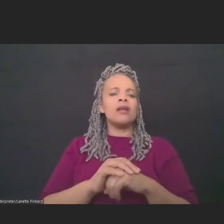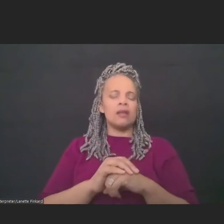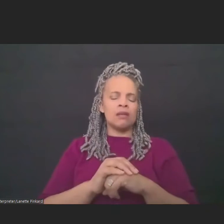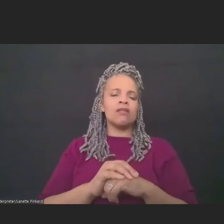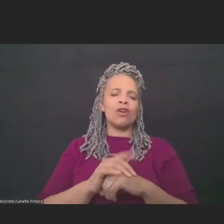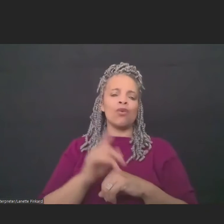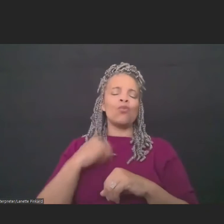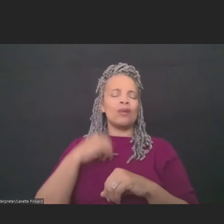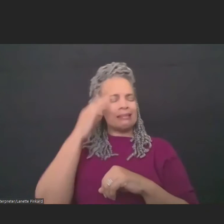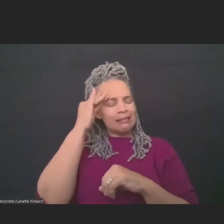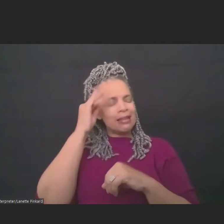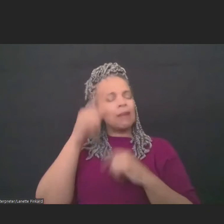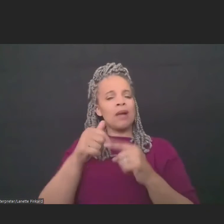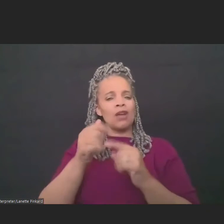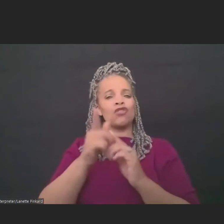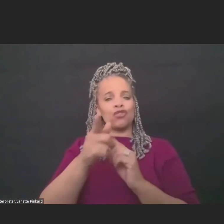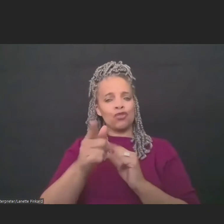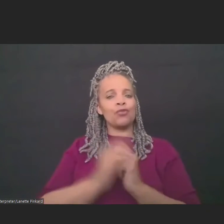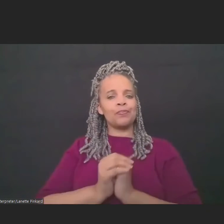thoughts.